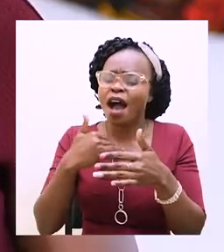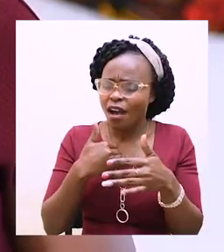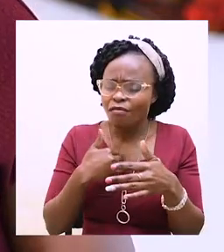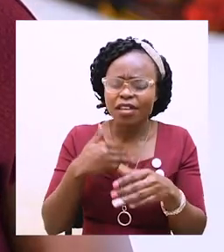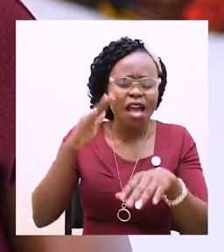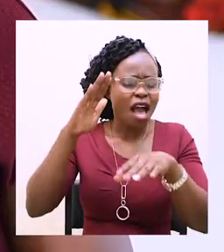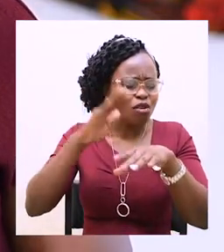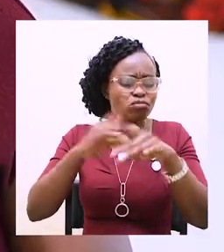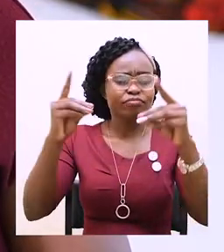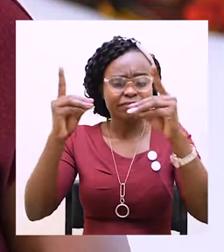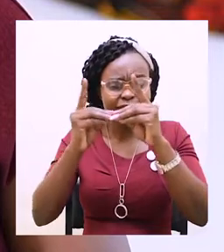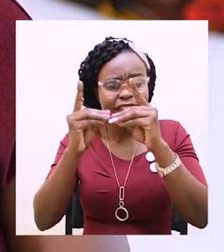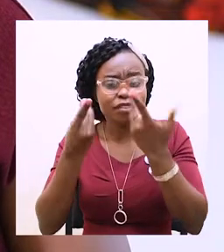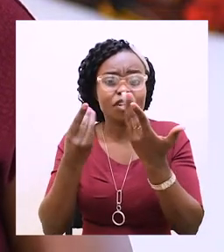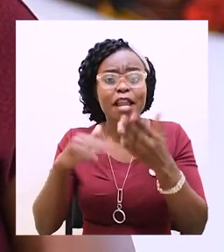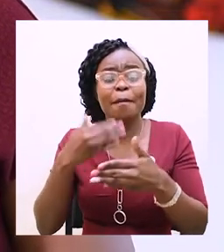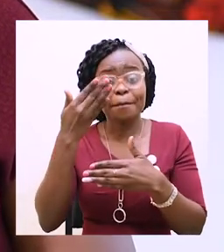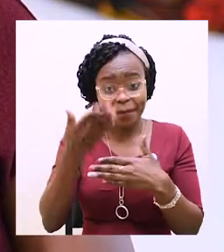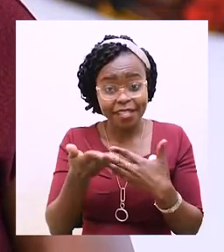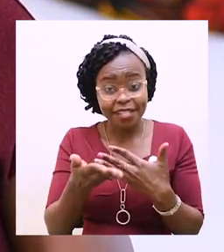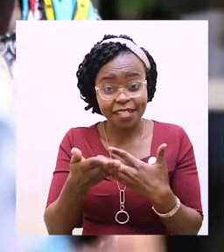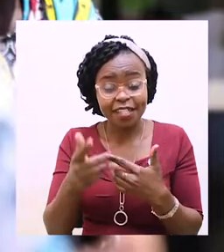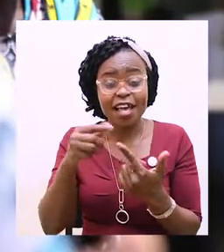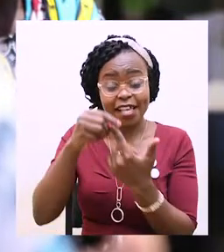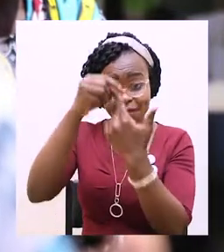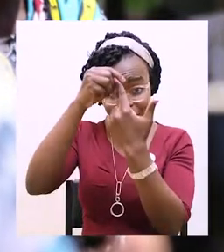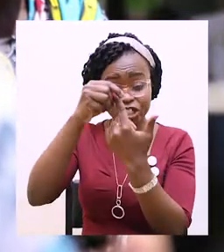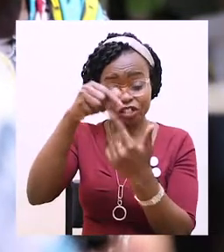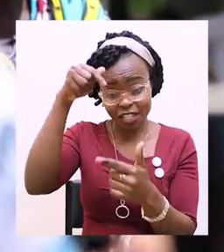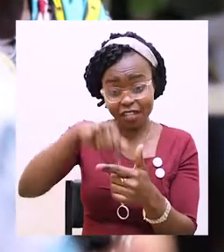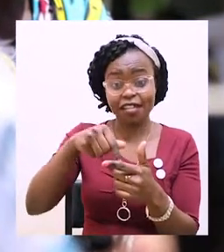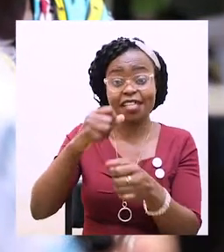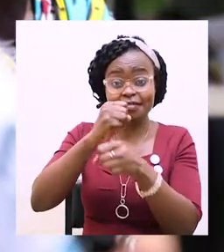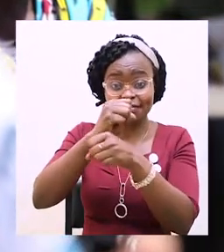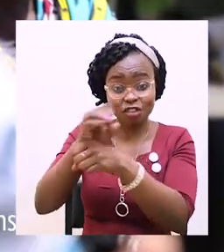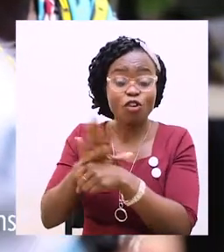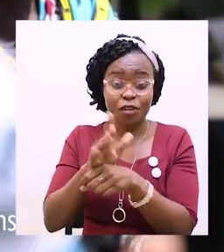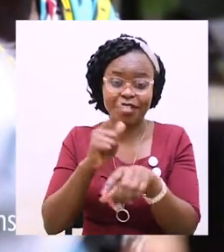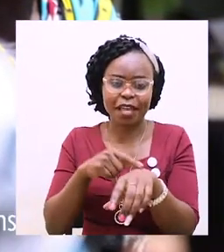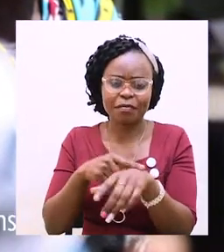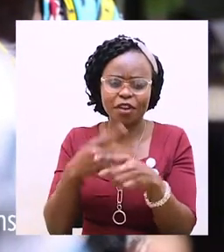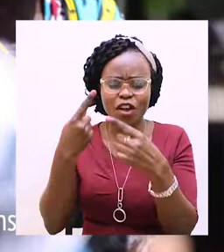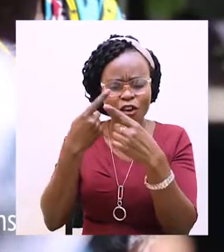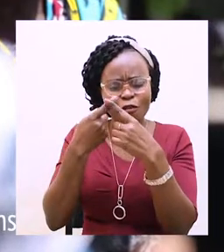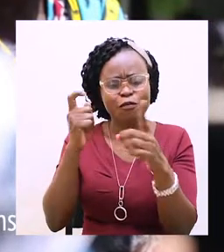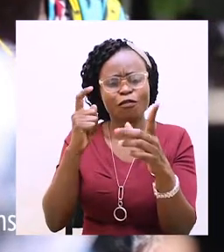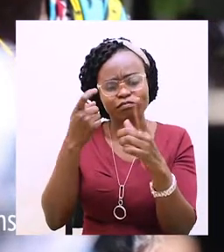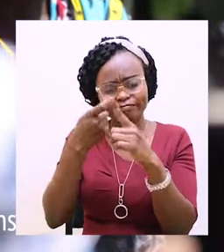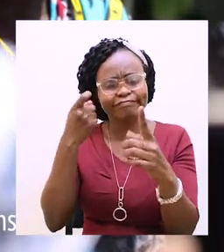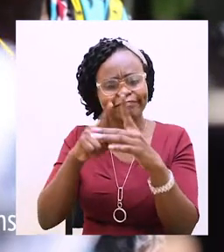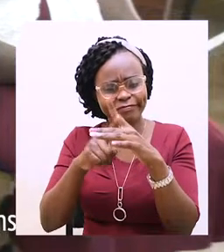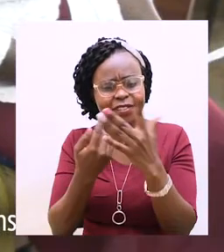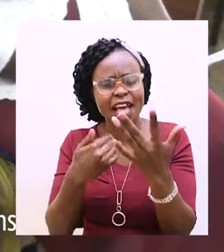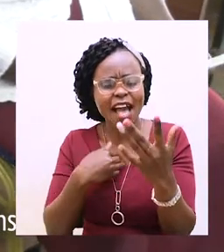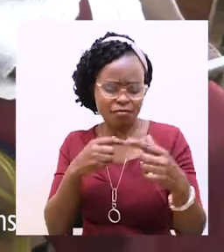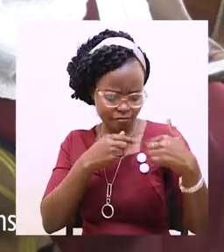a vibrant digital presence, one that has come very handy in this COVID-19 times. From the onset, we're able